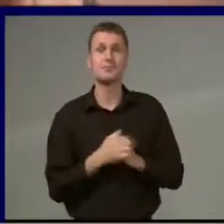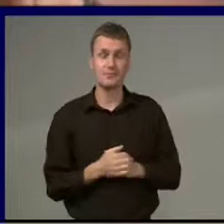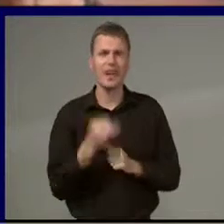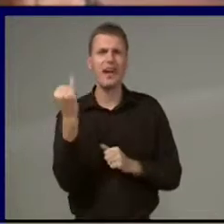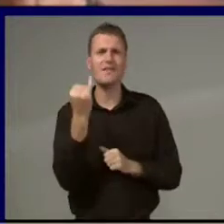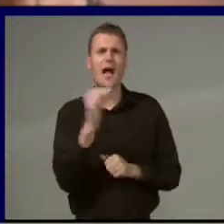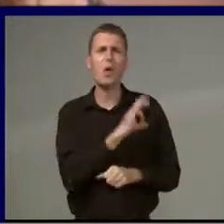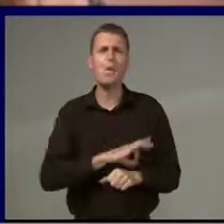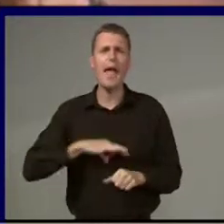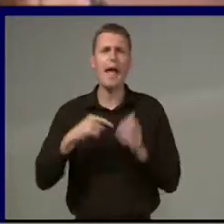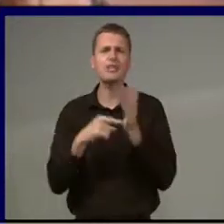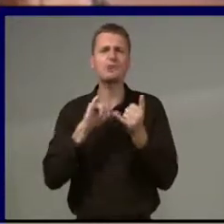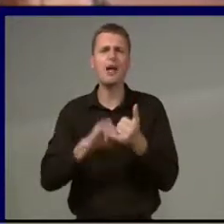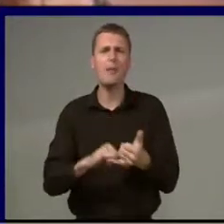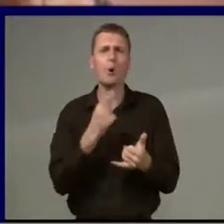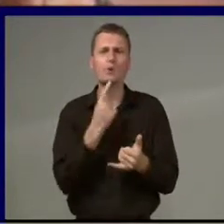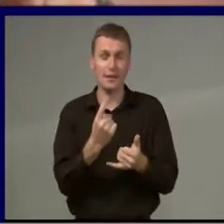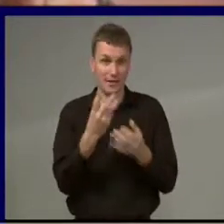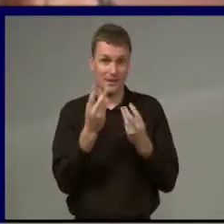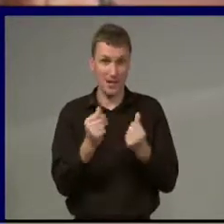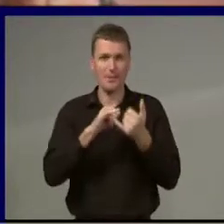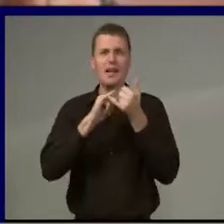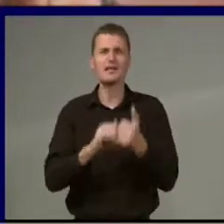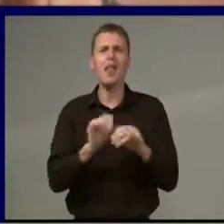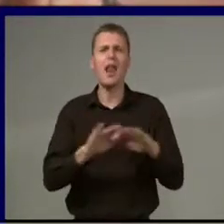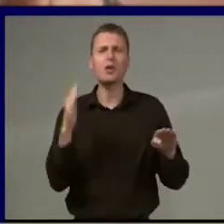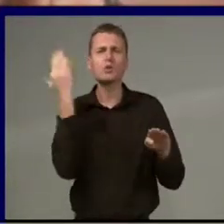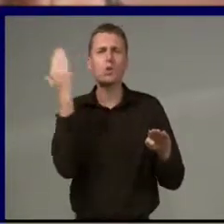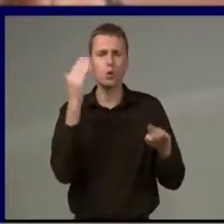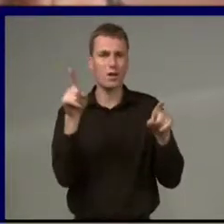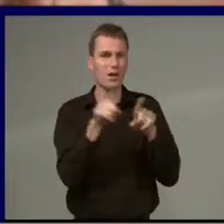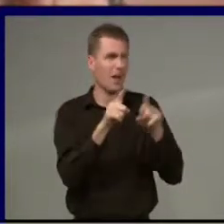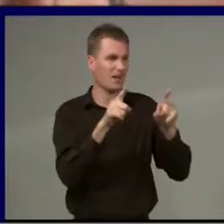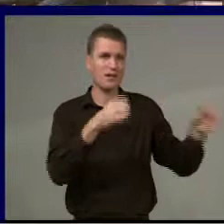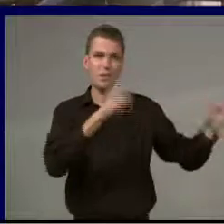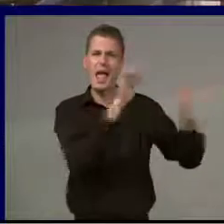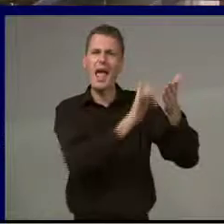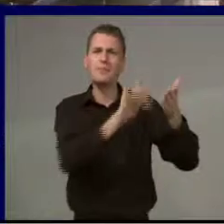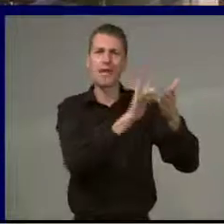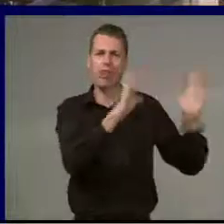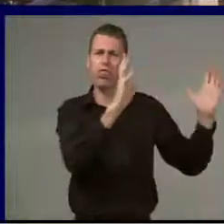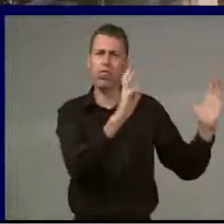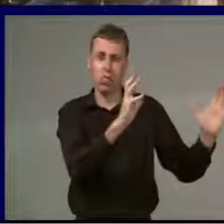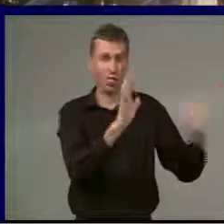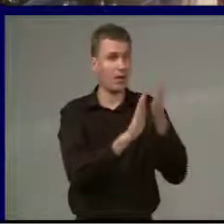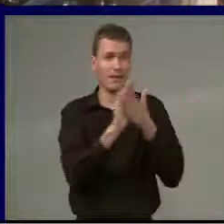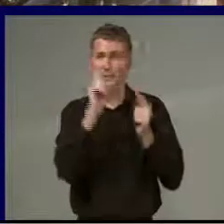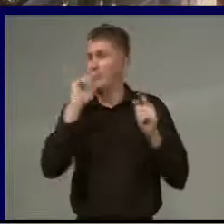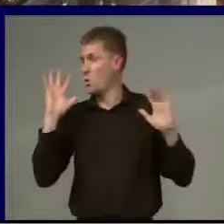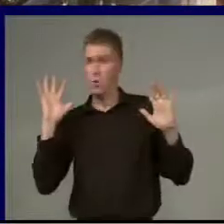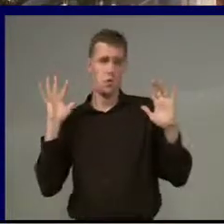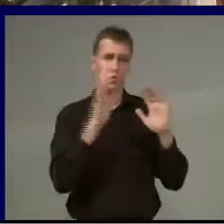previously described some Southland schools as rotting corpses, branding them magnets for vandalism. However,